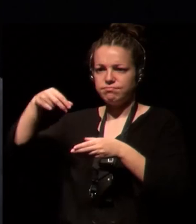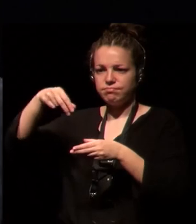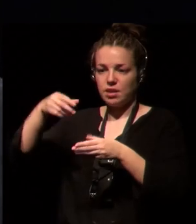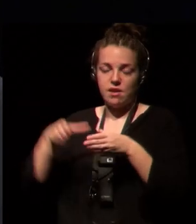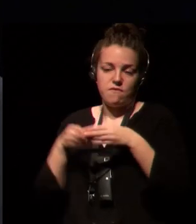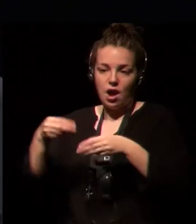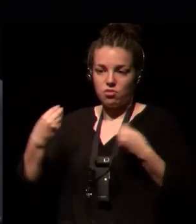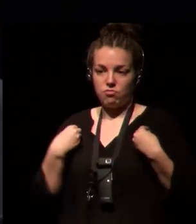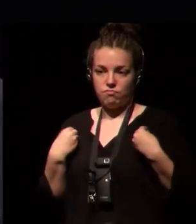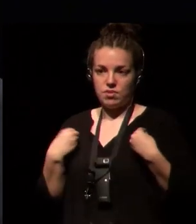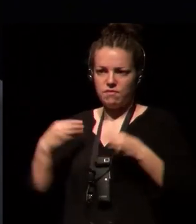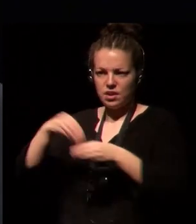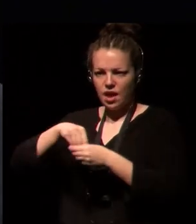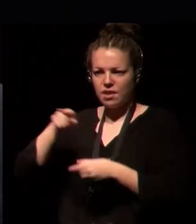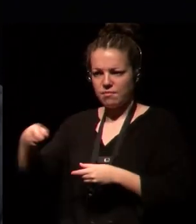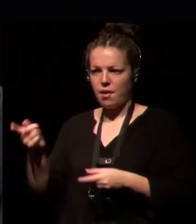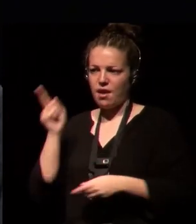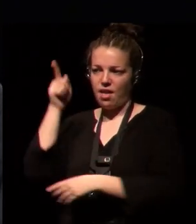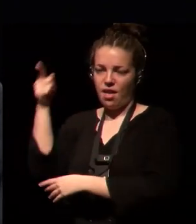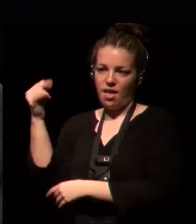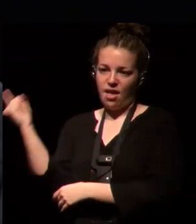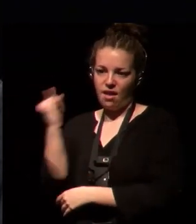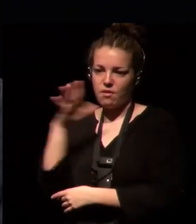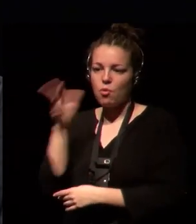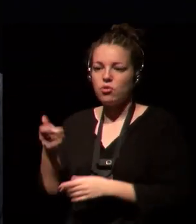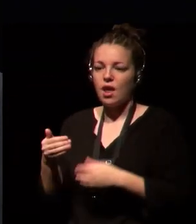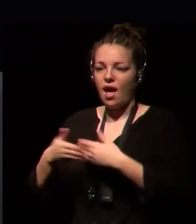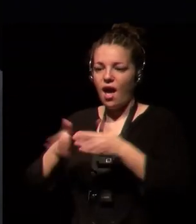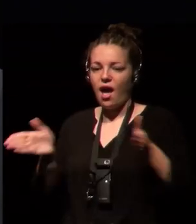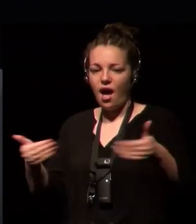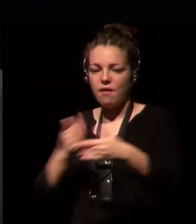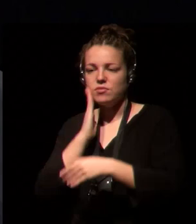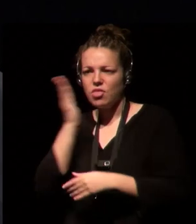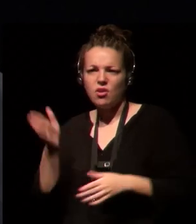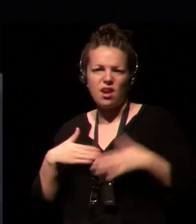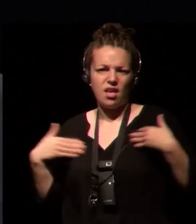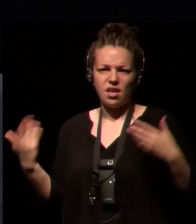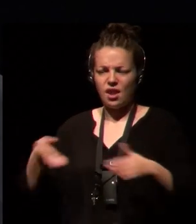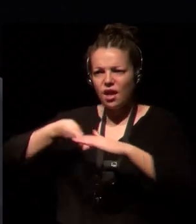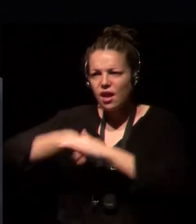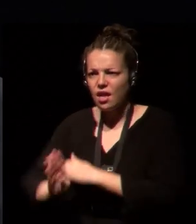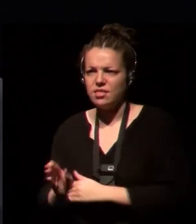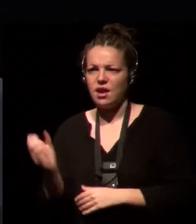entran en cualquier and give you a shot of whiskey to cantan, drink. Cantan, comparten whisky en cualquier momento del día. The la noche.